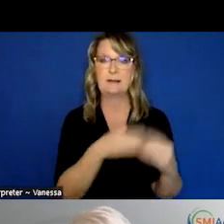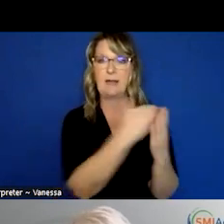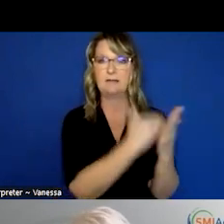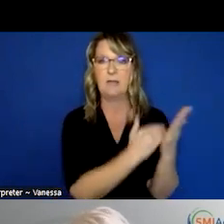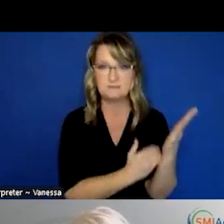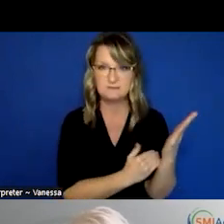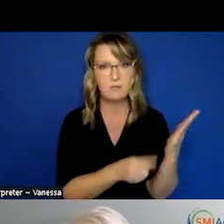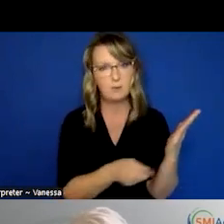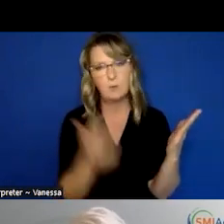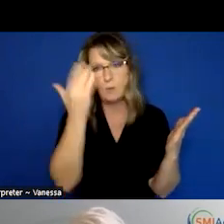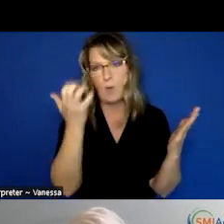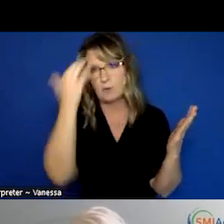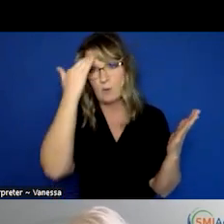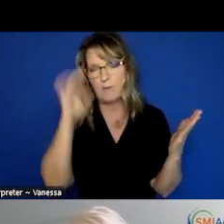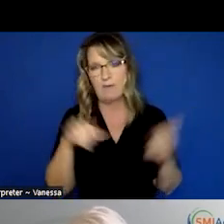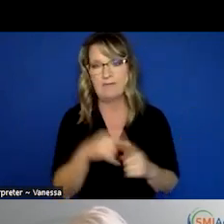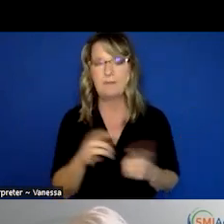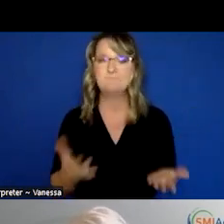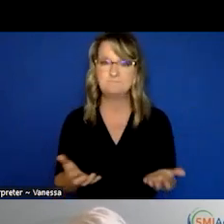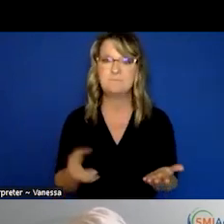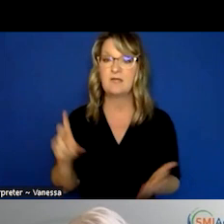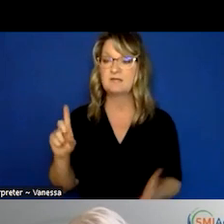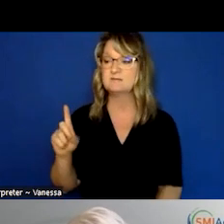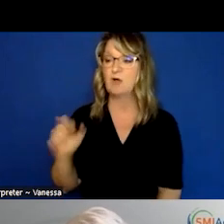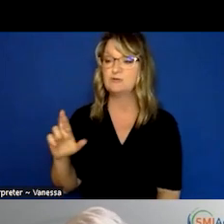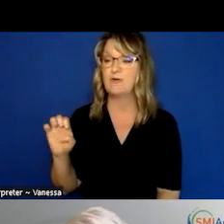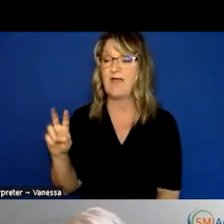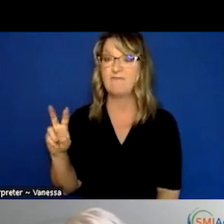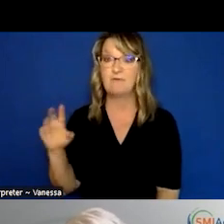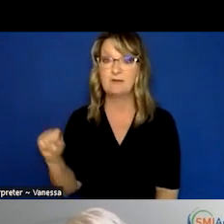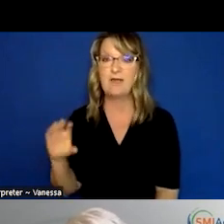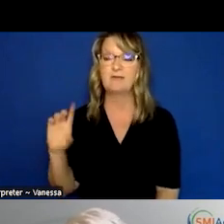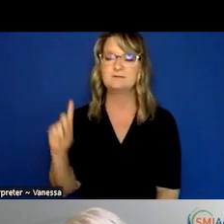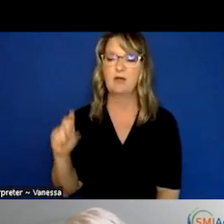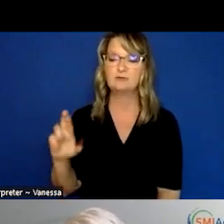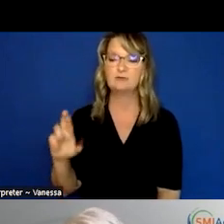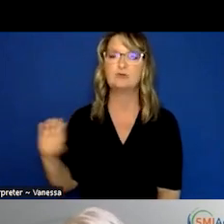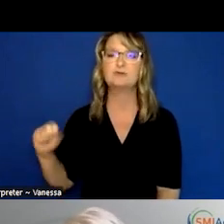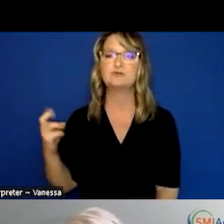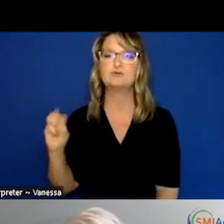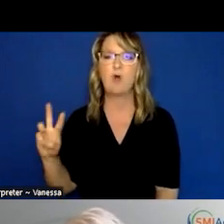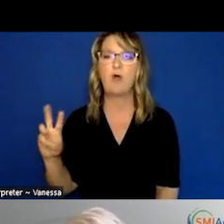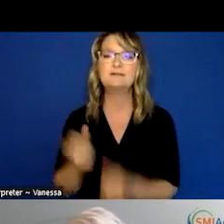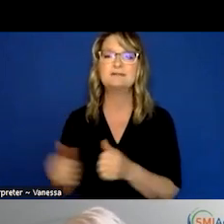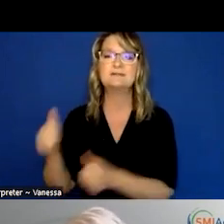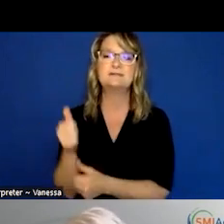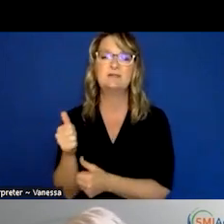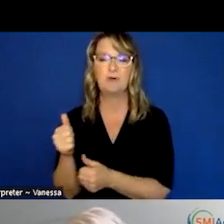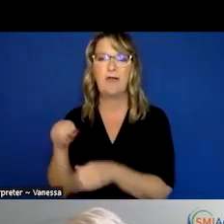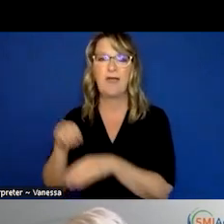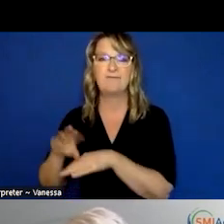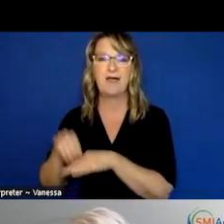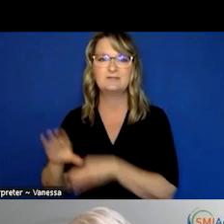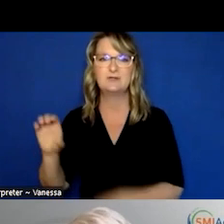We'll have the presence of Dr. Everett and Dr. Shaw, who is a senior advisor at SAMHSA. And so I really